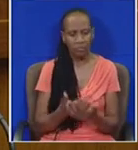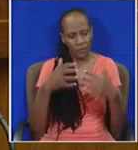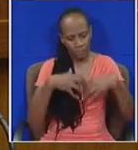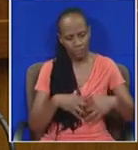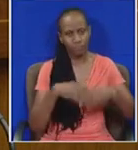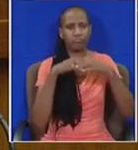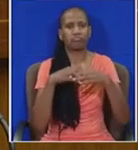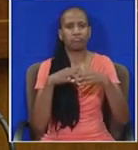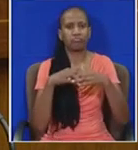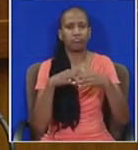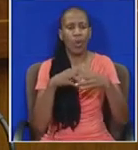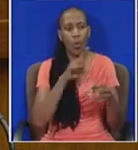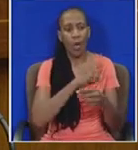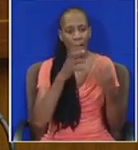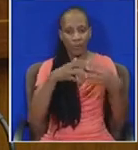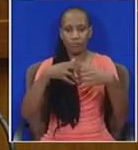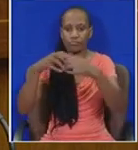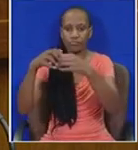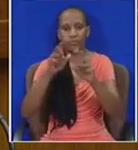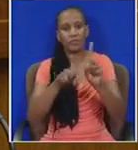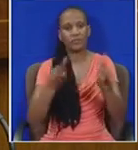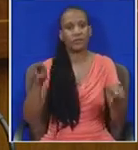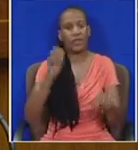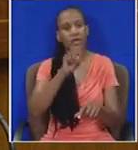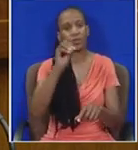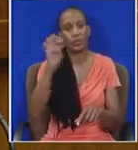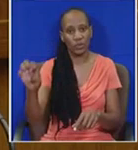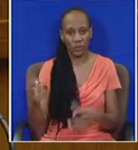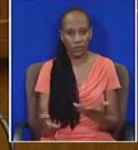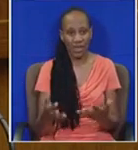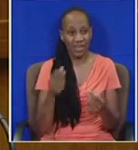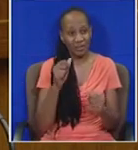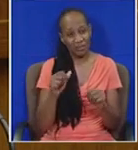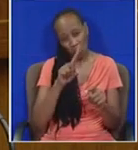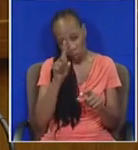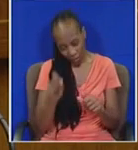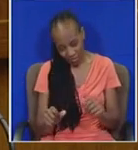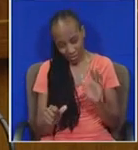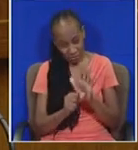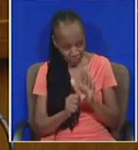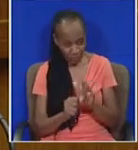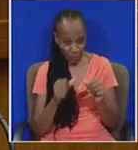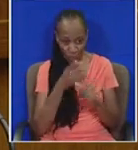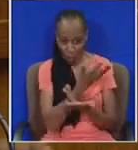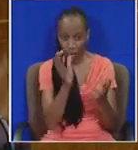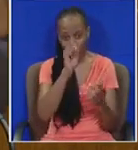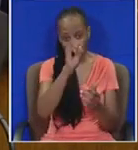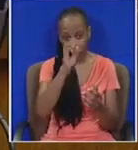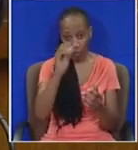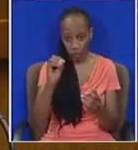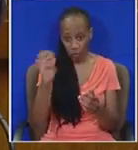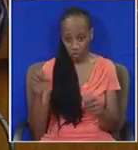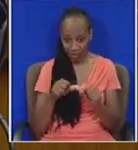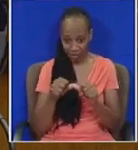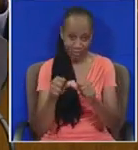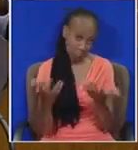rationale of their existence, and whether there's a case to sustain all of them based on evidence.